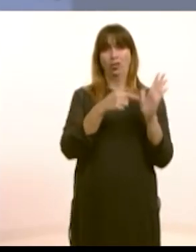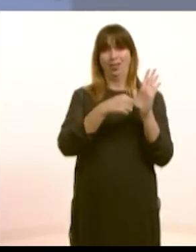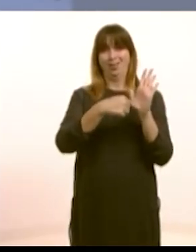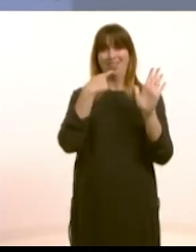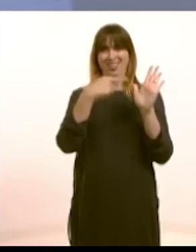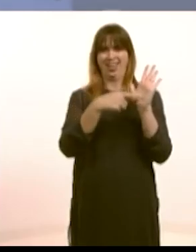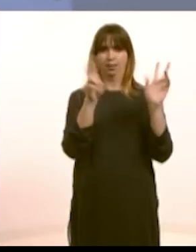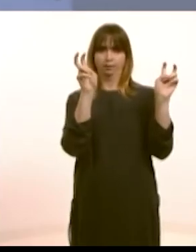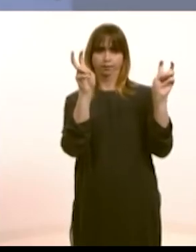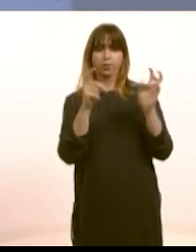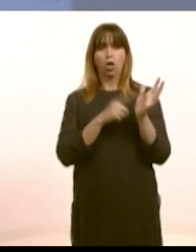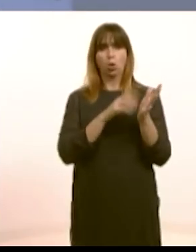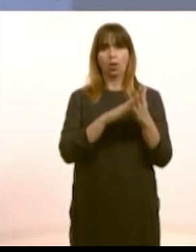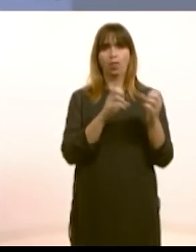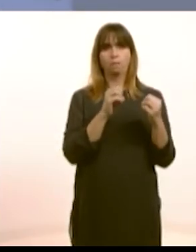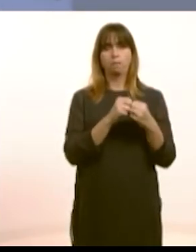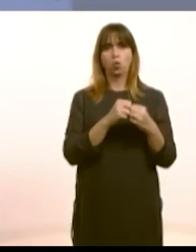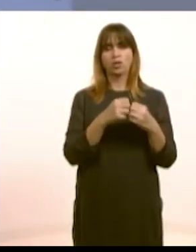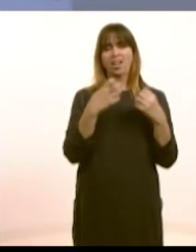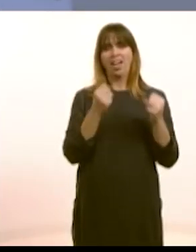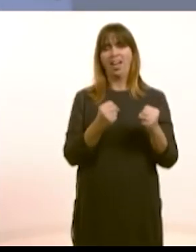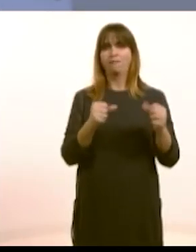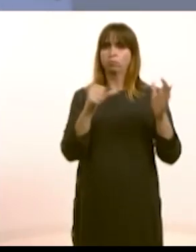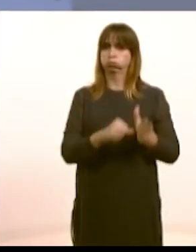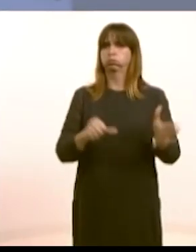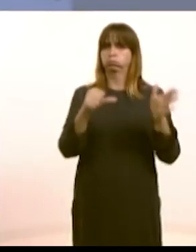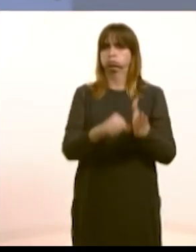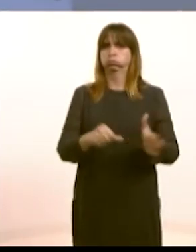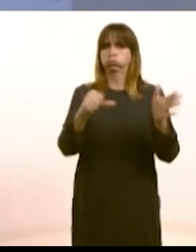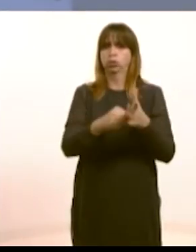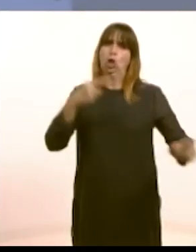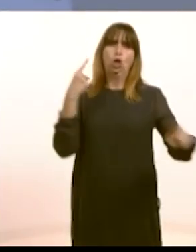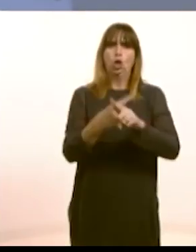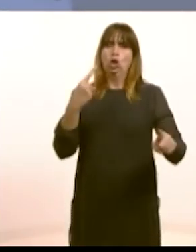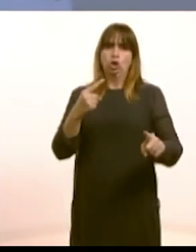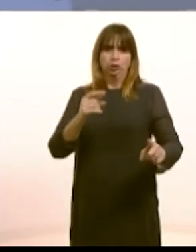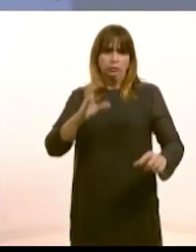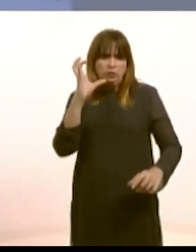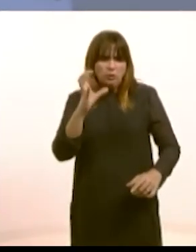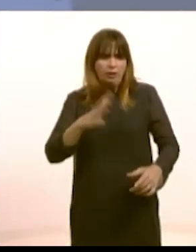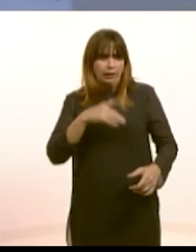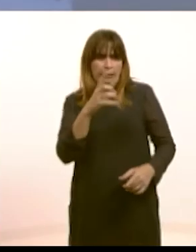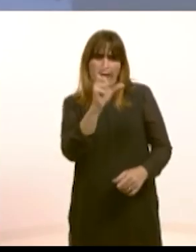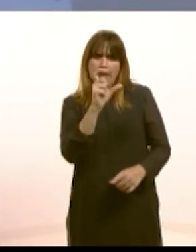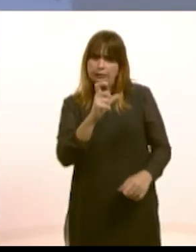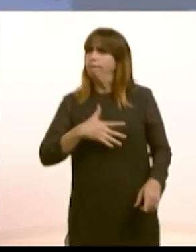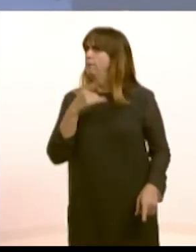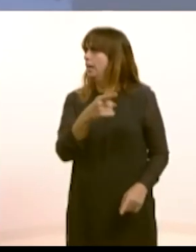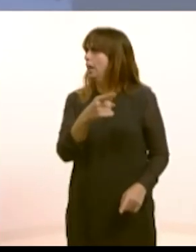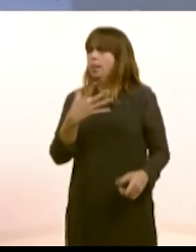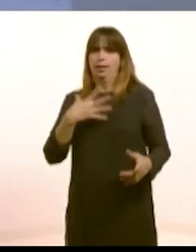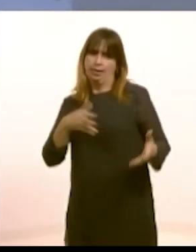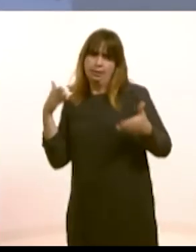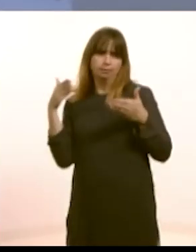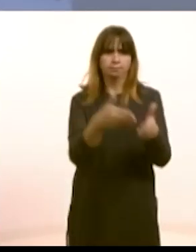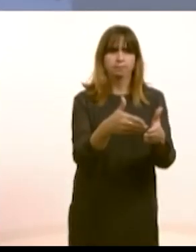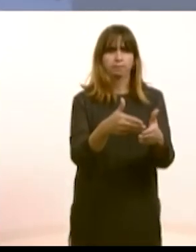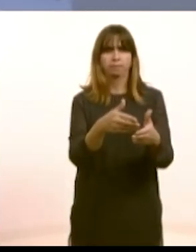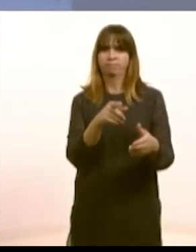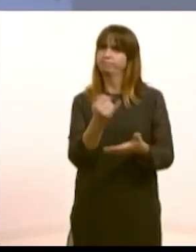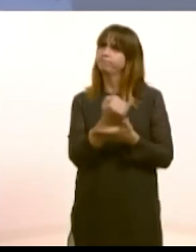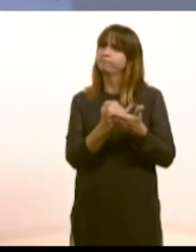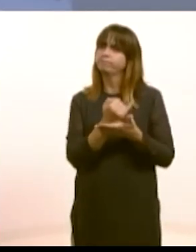quote, that the Health Board continues to experience significant challenges in the delivery of urgent suspected cancer referral target in particular. At